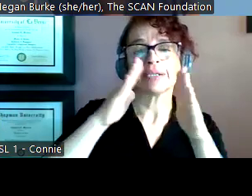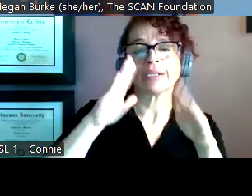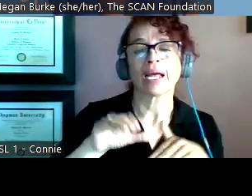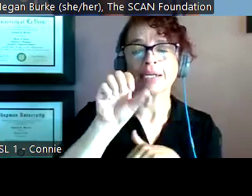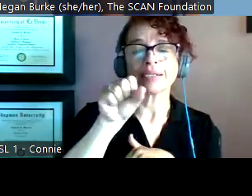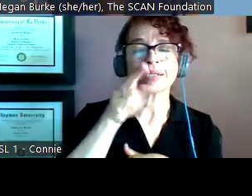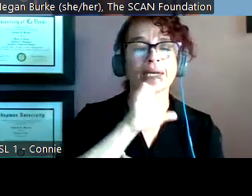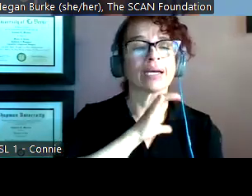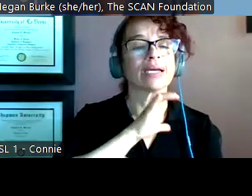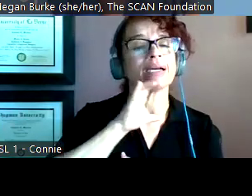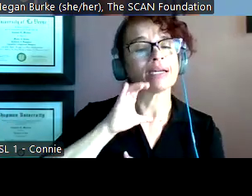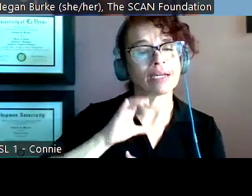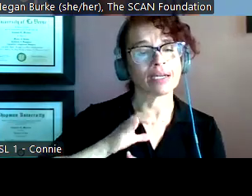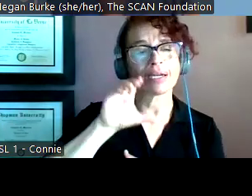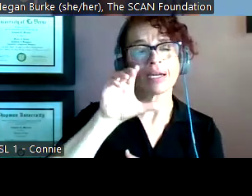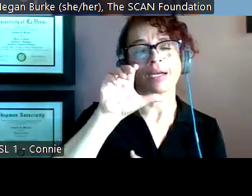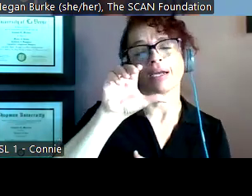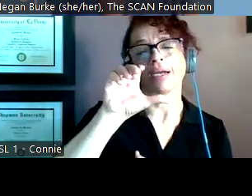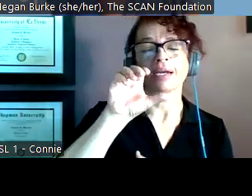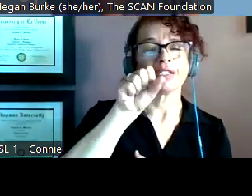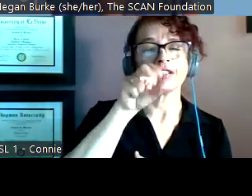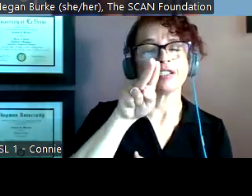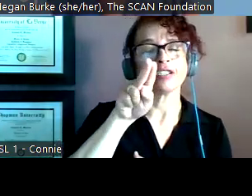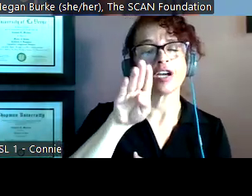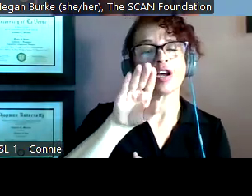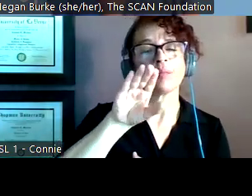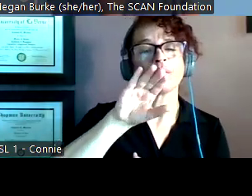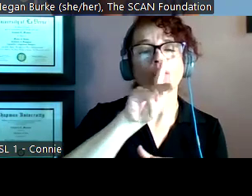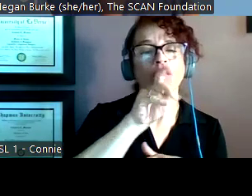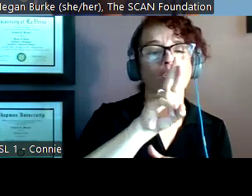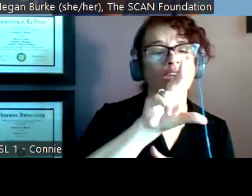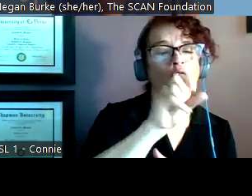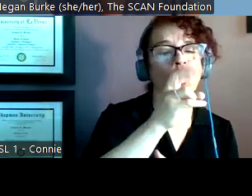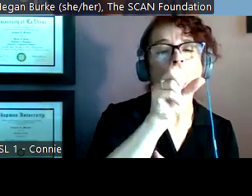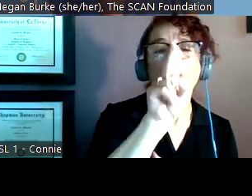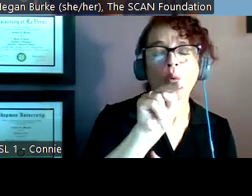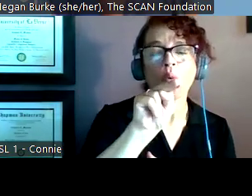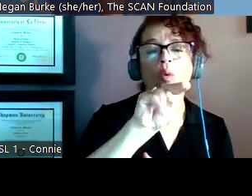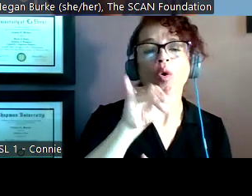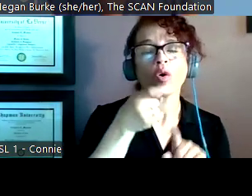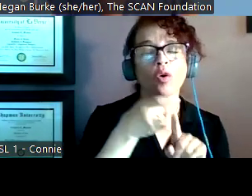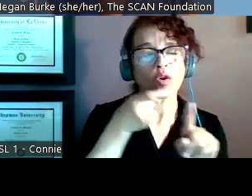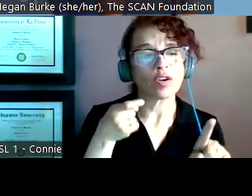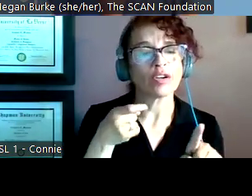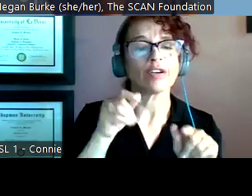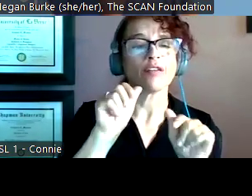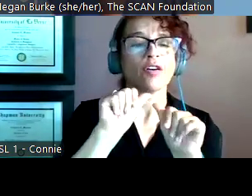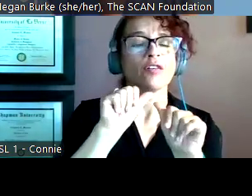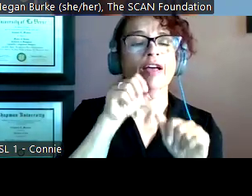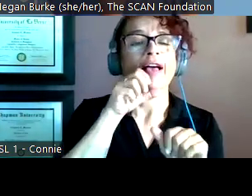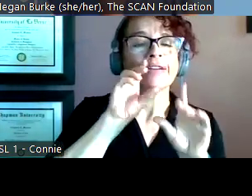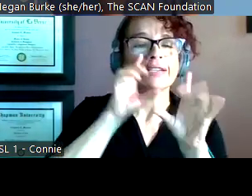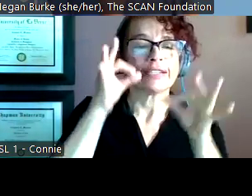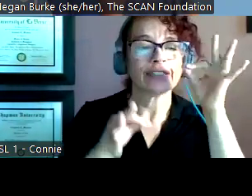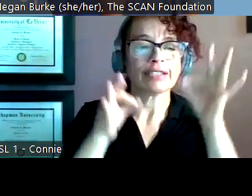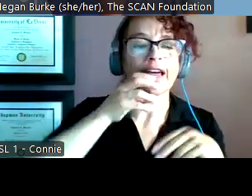Subcommittee, which is led by Lauren Cardin and Corinne Jones. Lauren is from Justice and Aging,